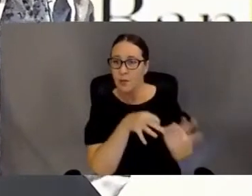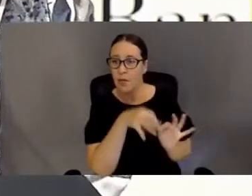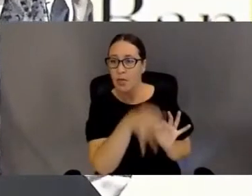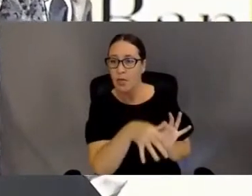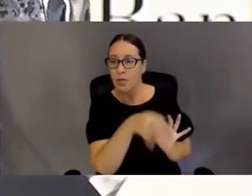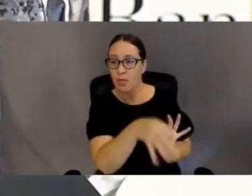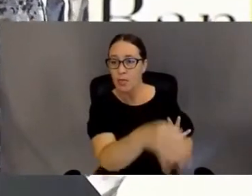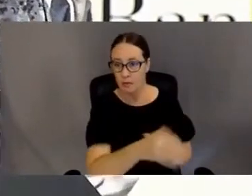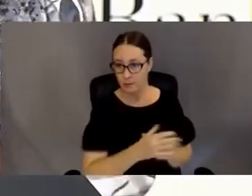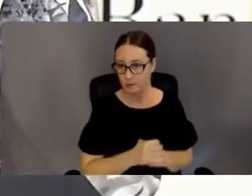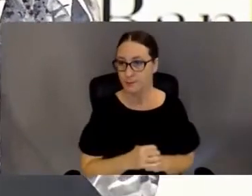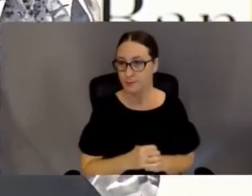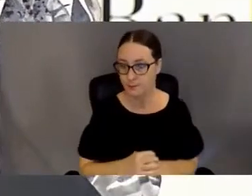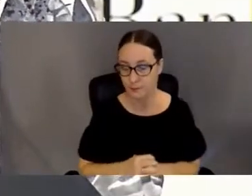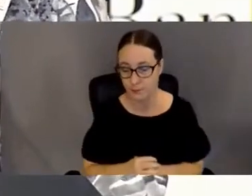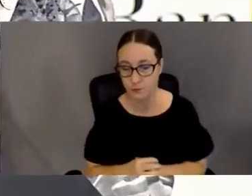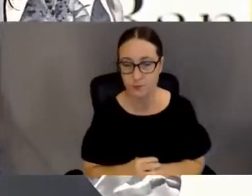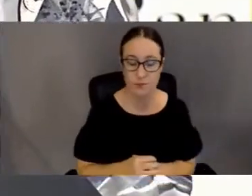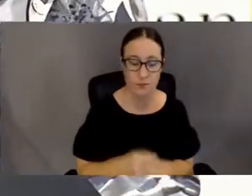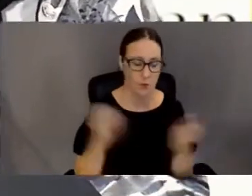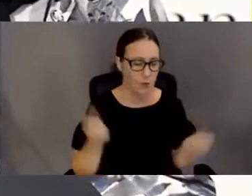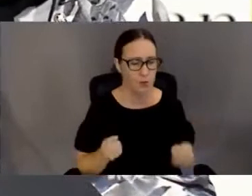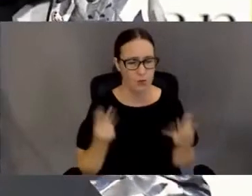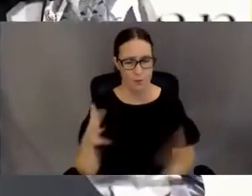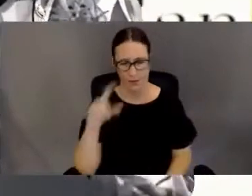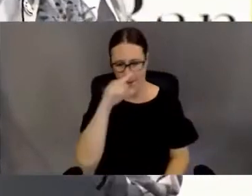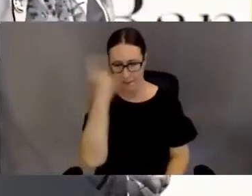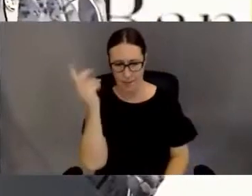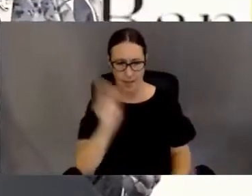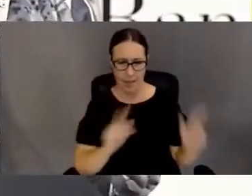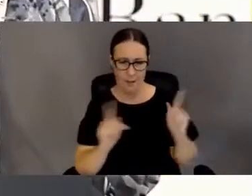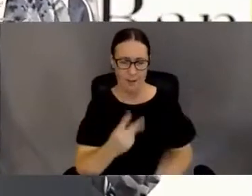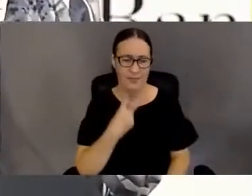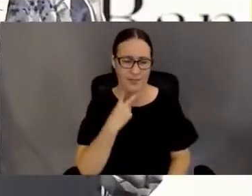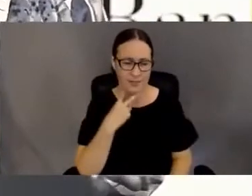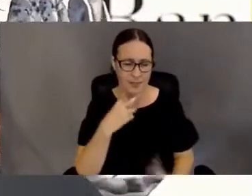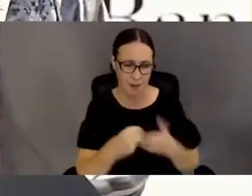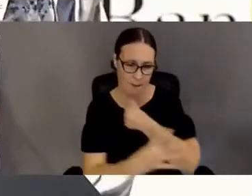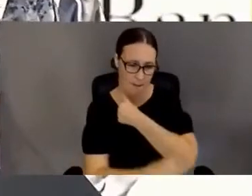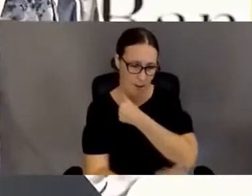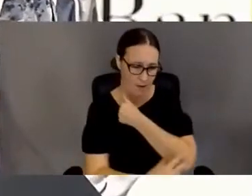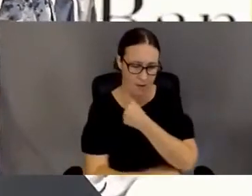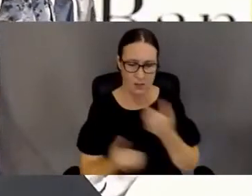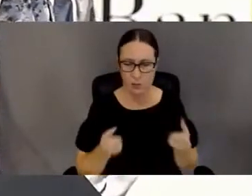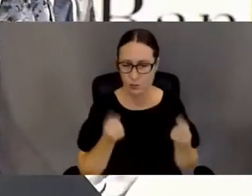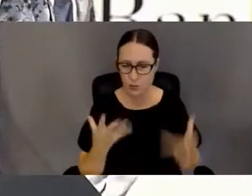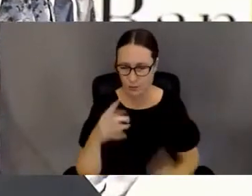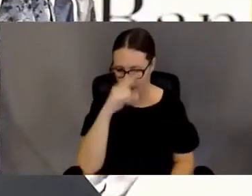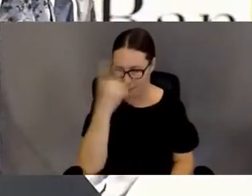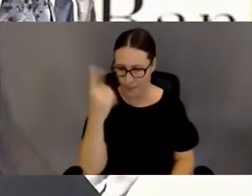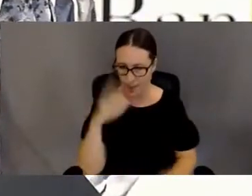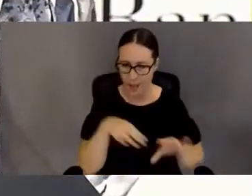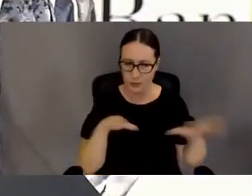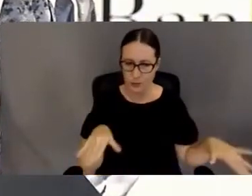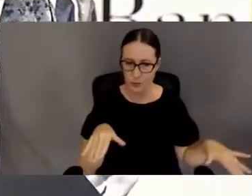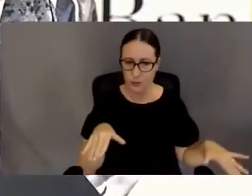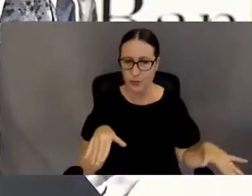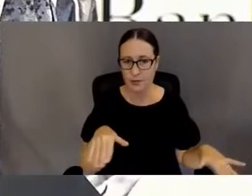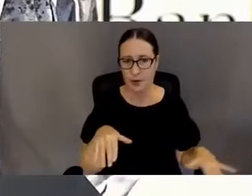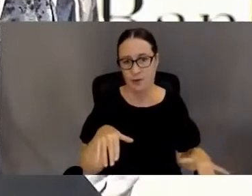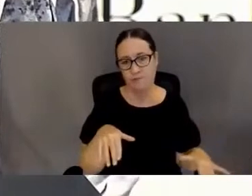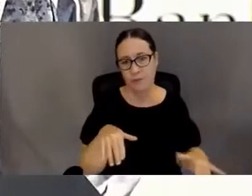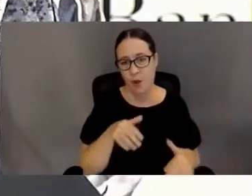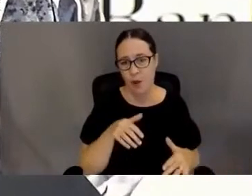Too many Black people remain trapped in poverty. Too many Black children are born behind the starting line of